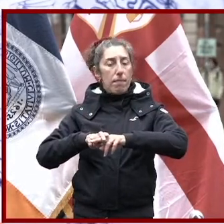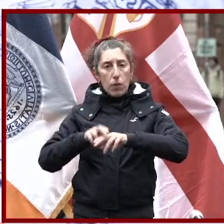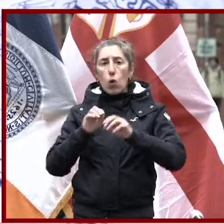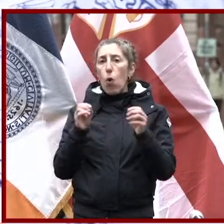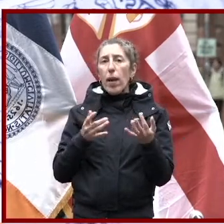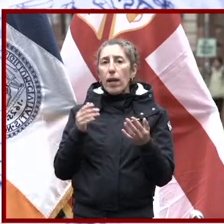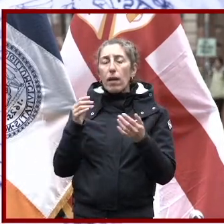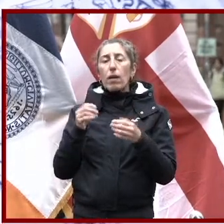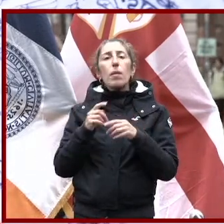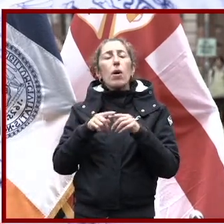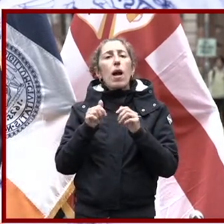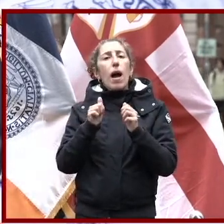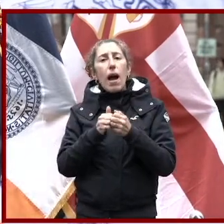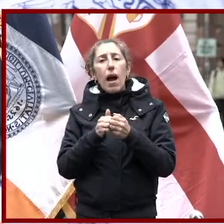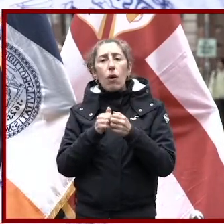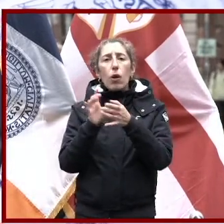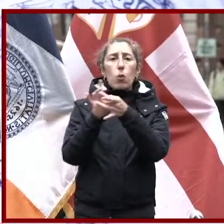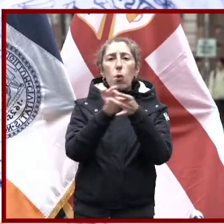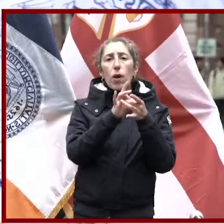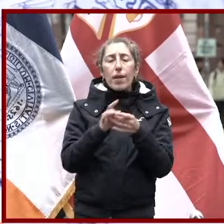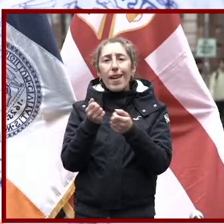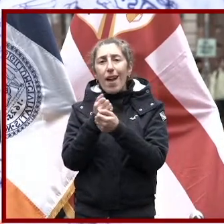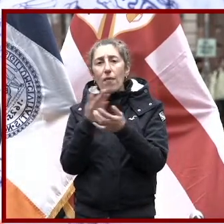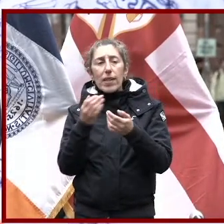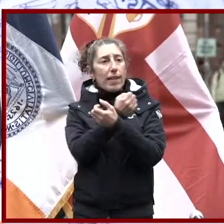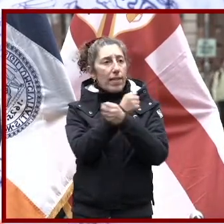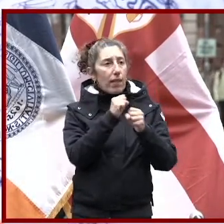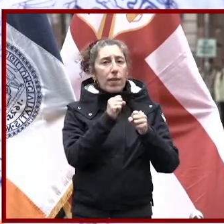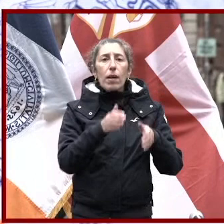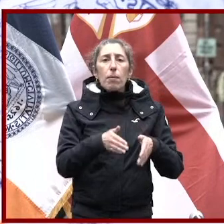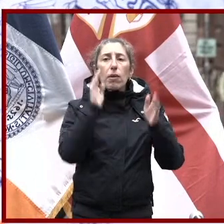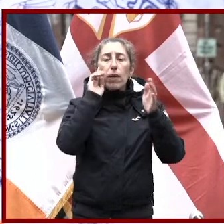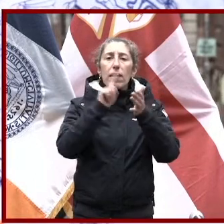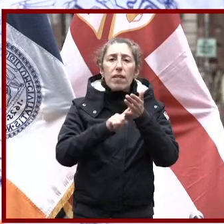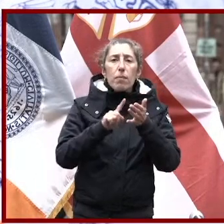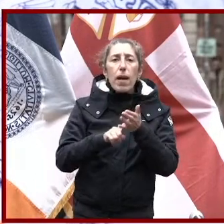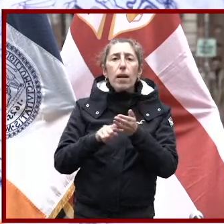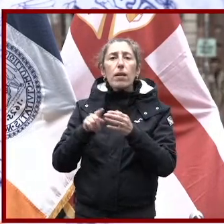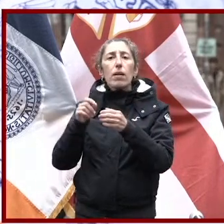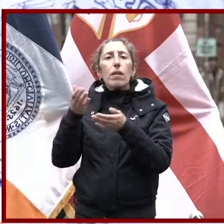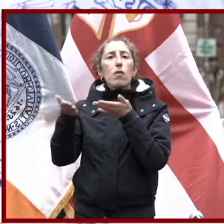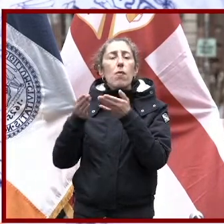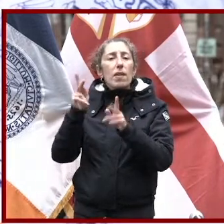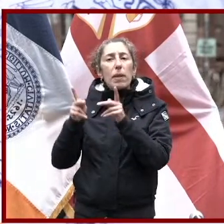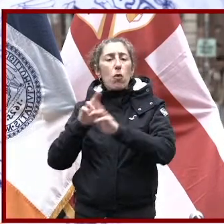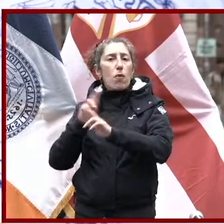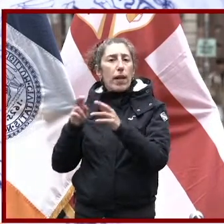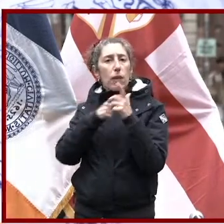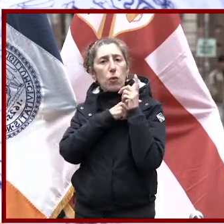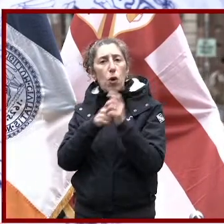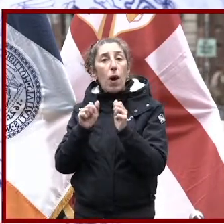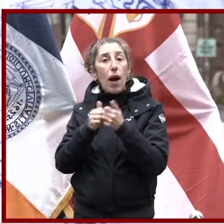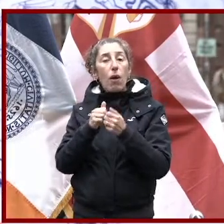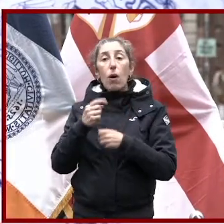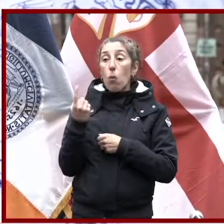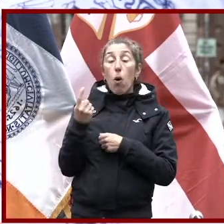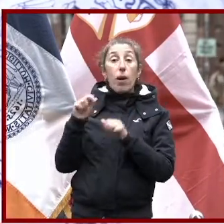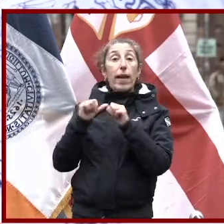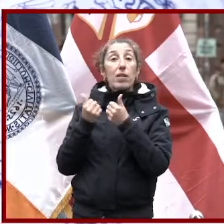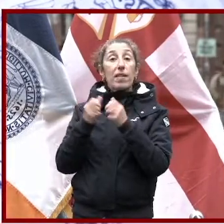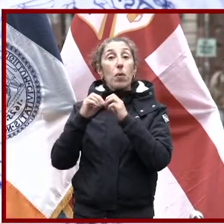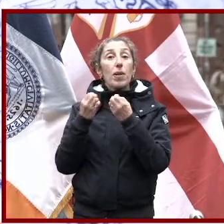alone. So on behalf of the fire department, thank you to all who were present as you